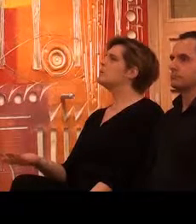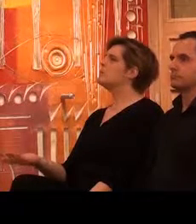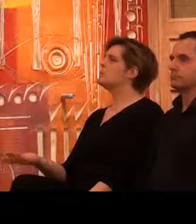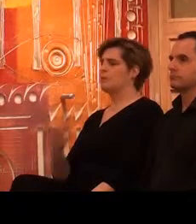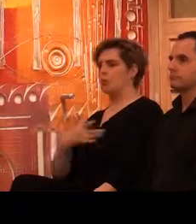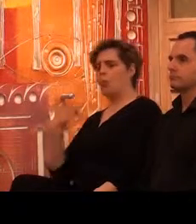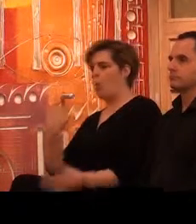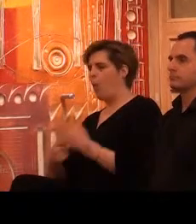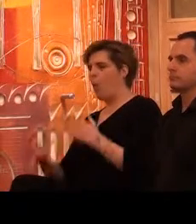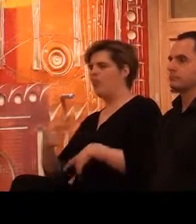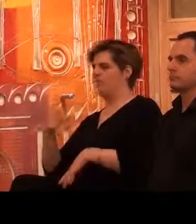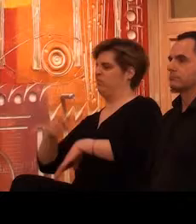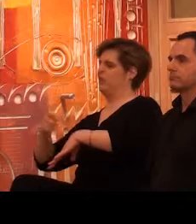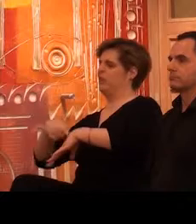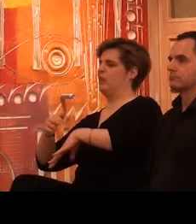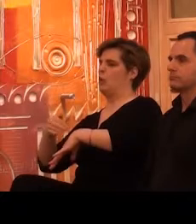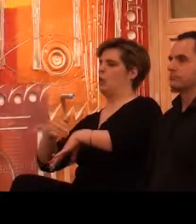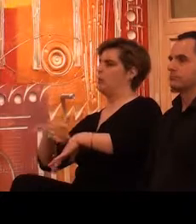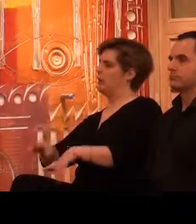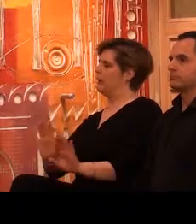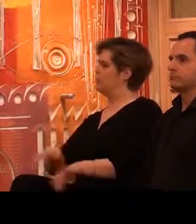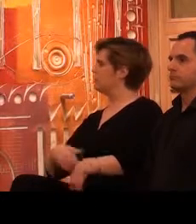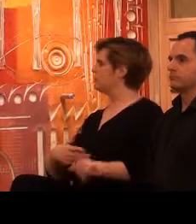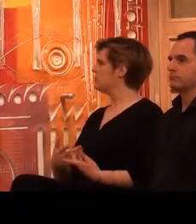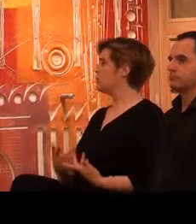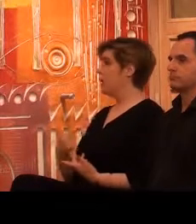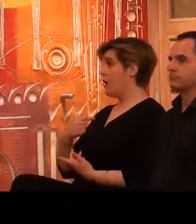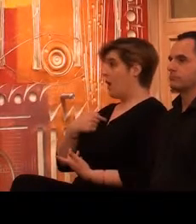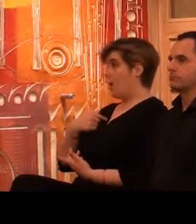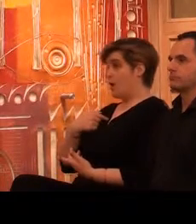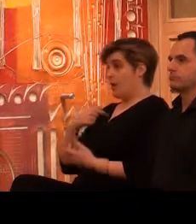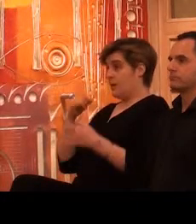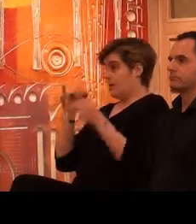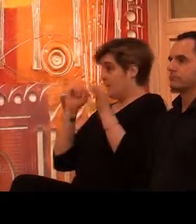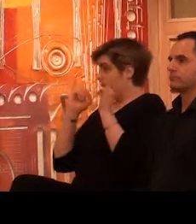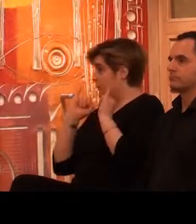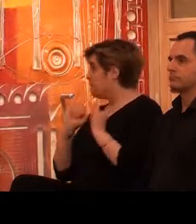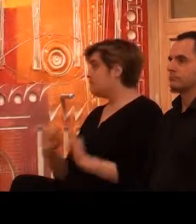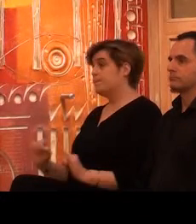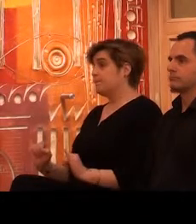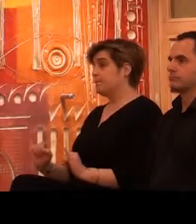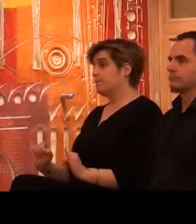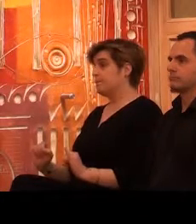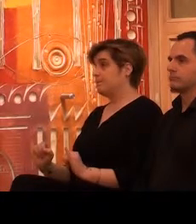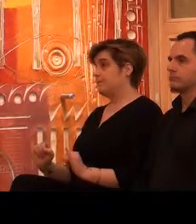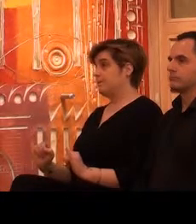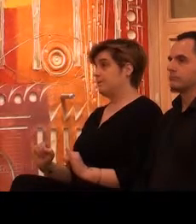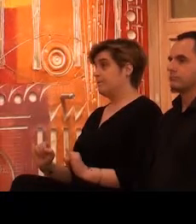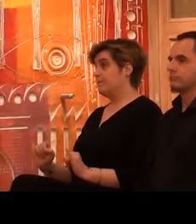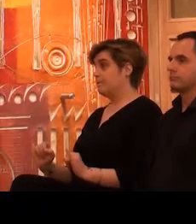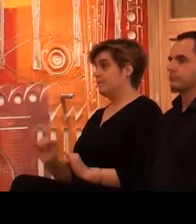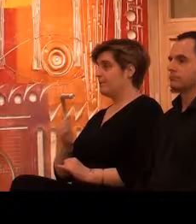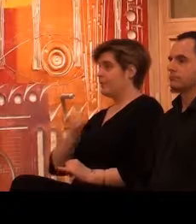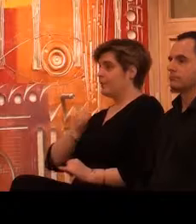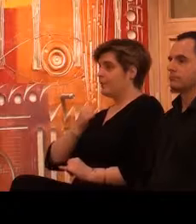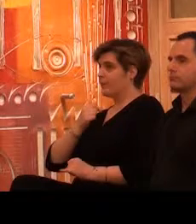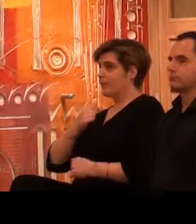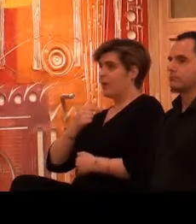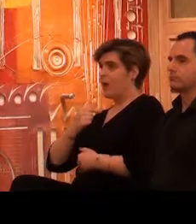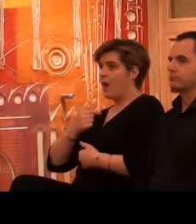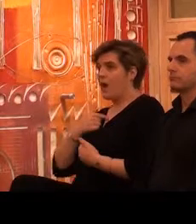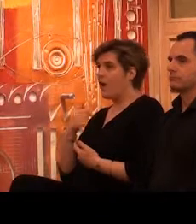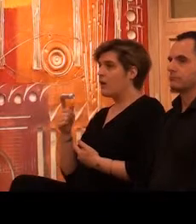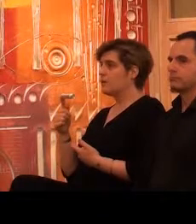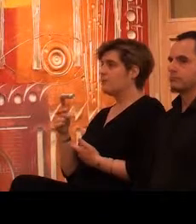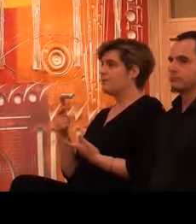You're just being naughty. Now for me, that's absolutely, totally misses the point. Because by constantly offering the